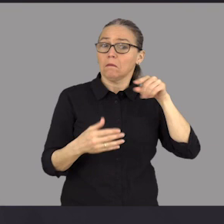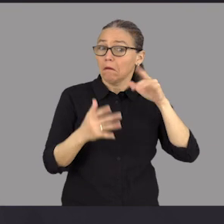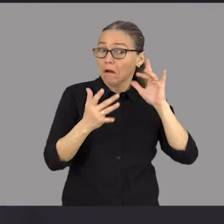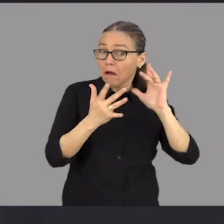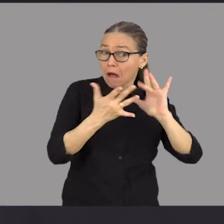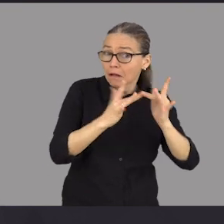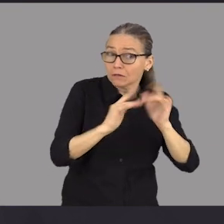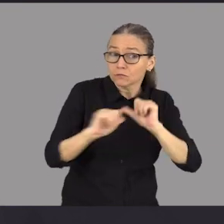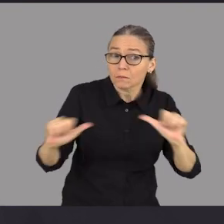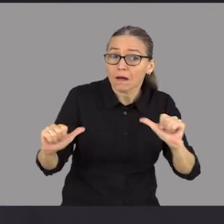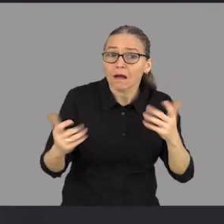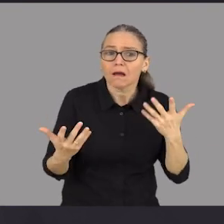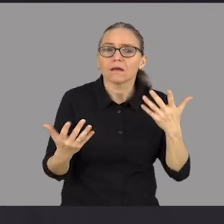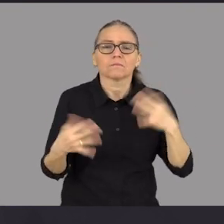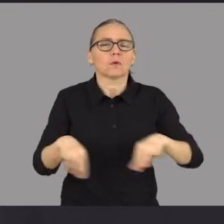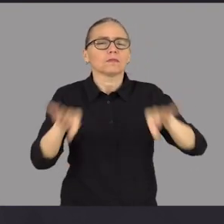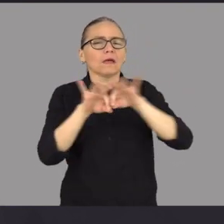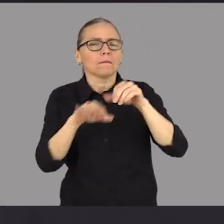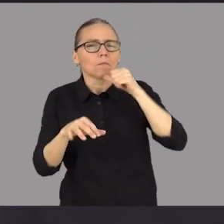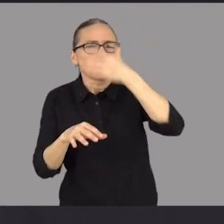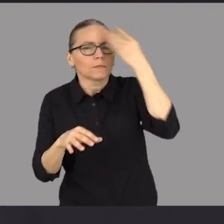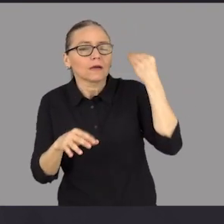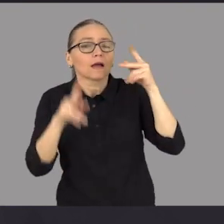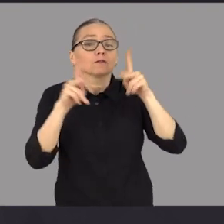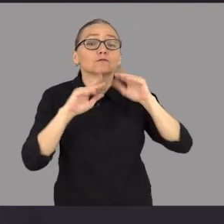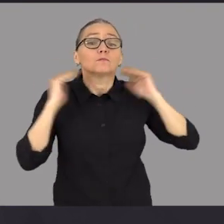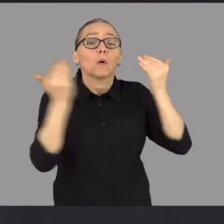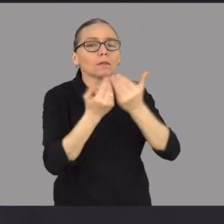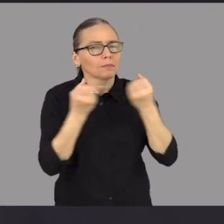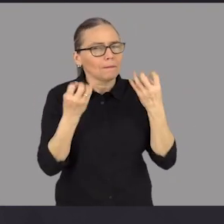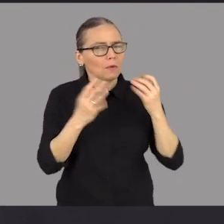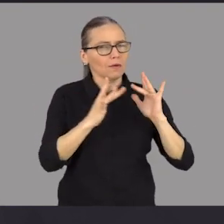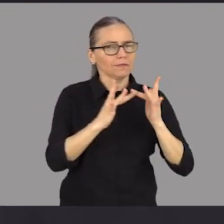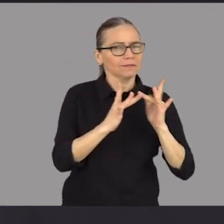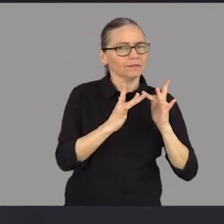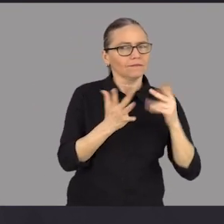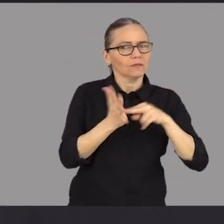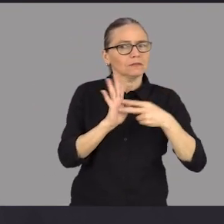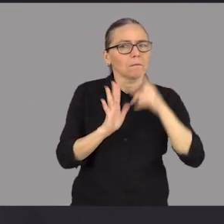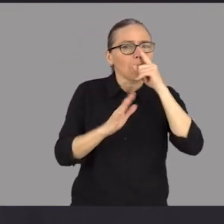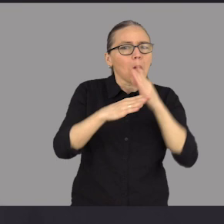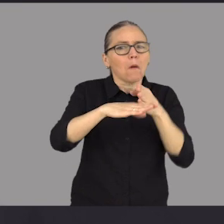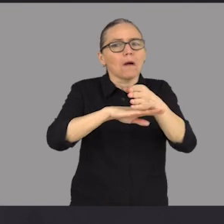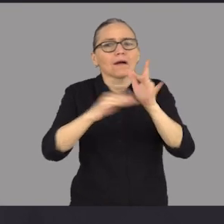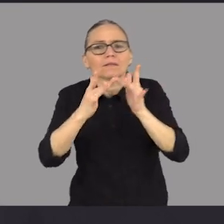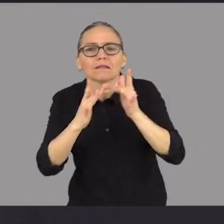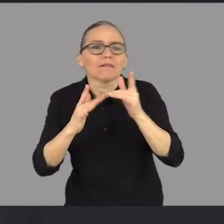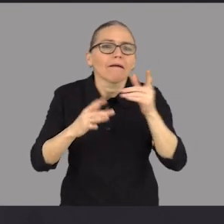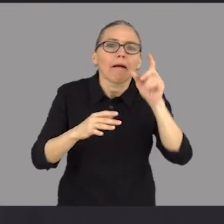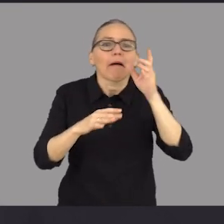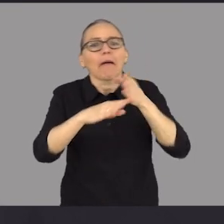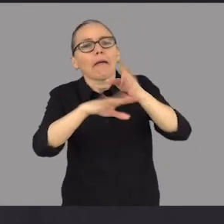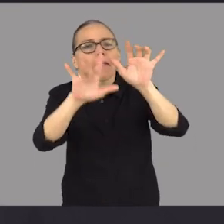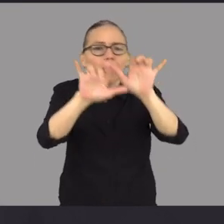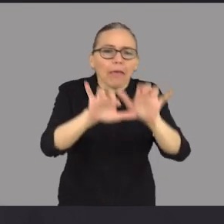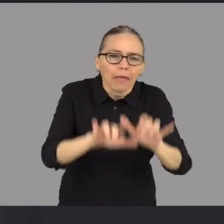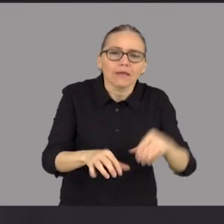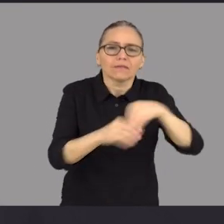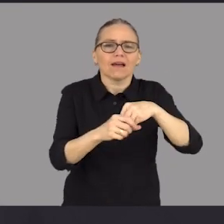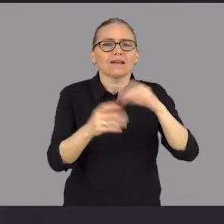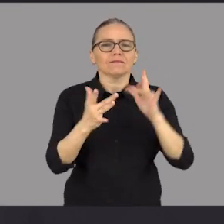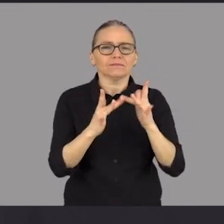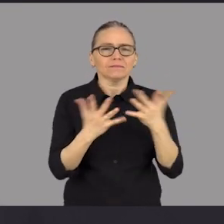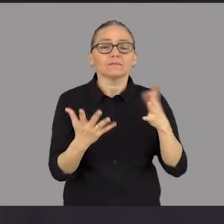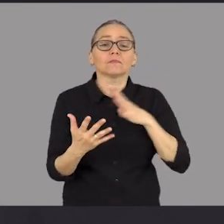tend to be online only. It's important to keep in mind that not everyone has access to the internet or